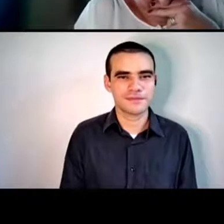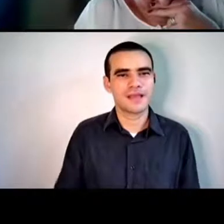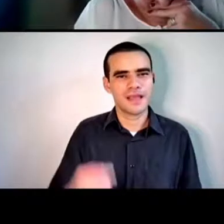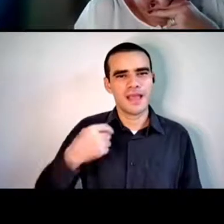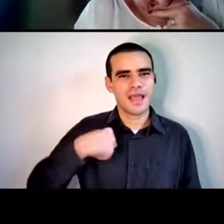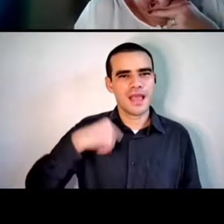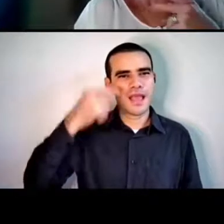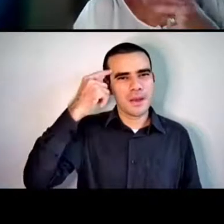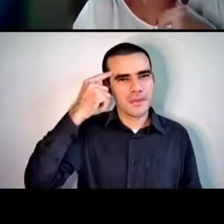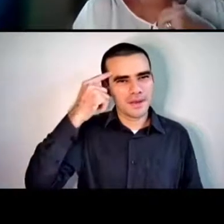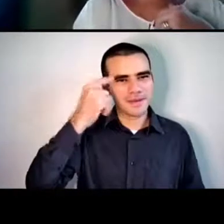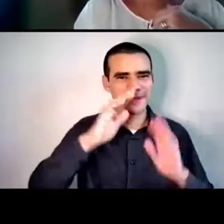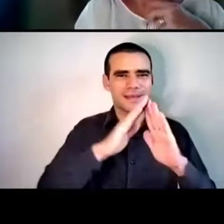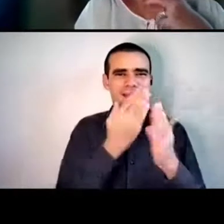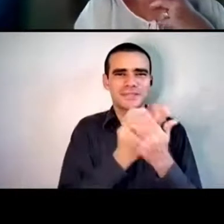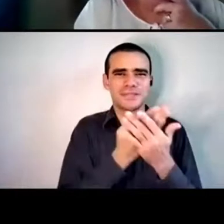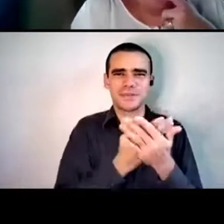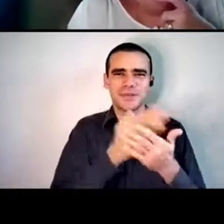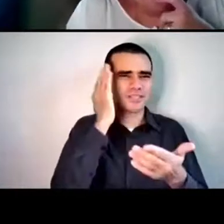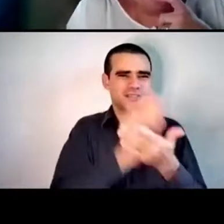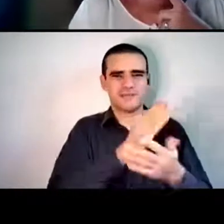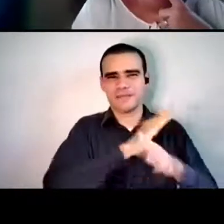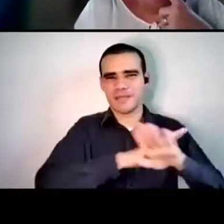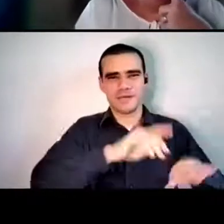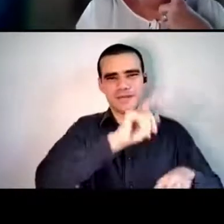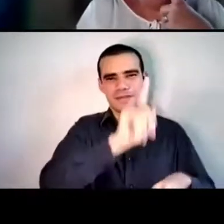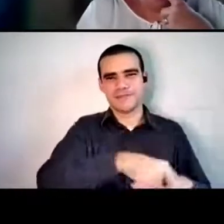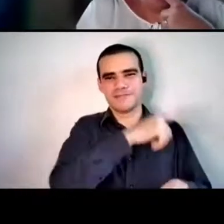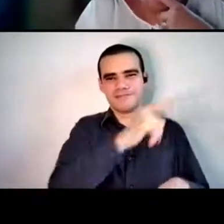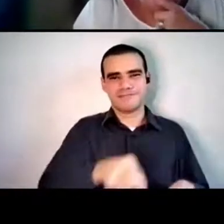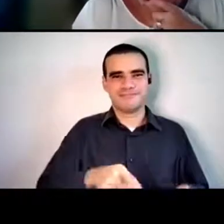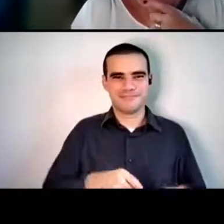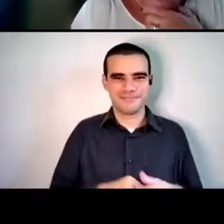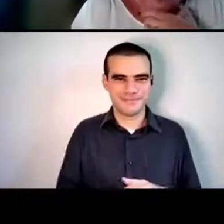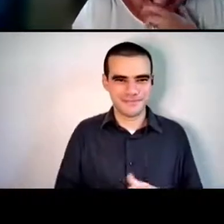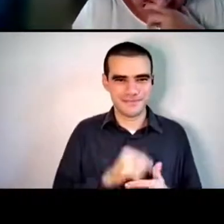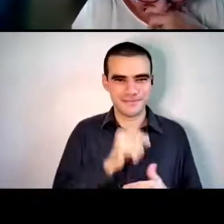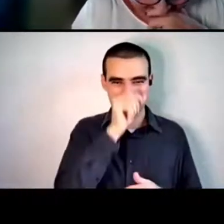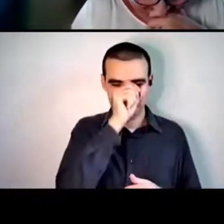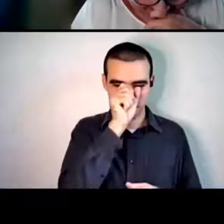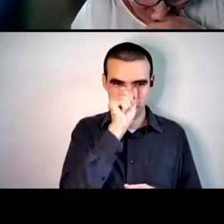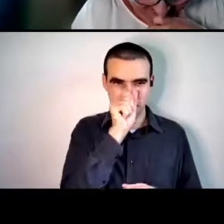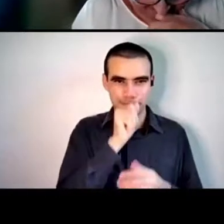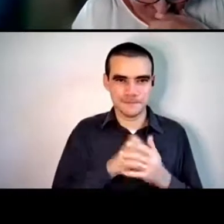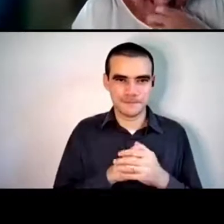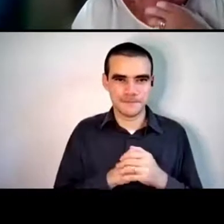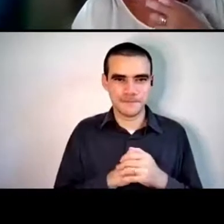Sometimes I think that you have to finish with schools here.